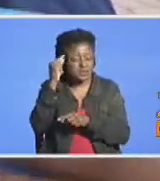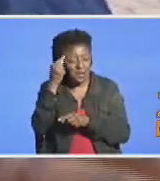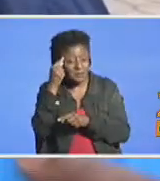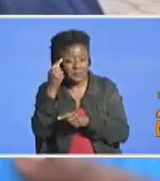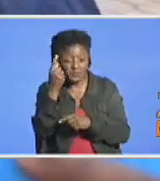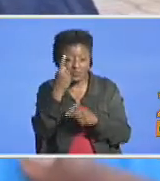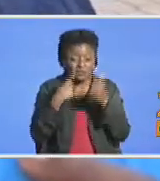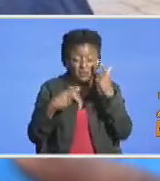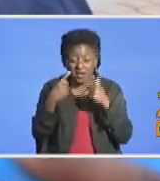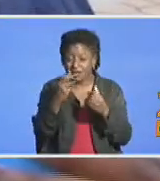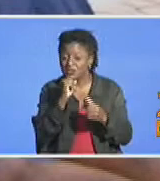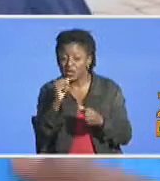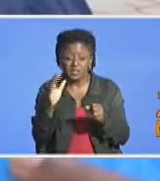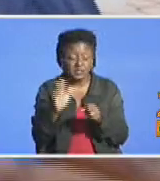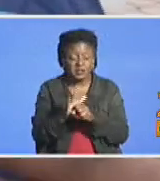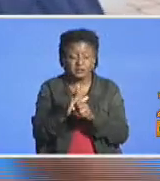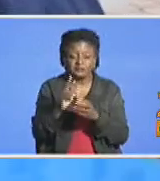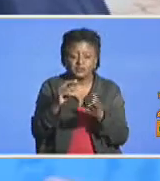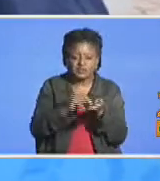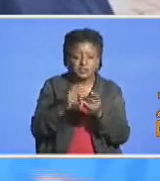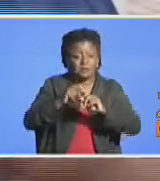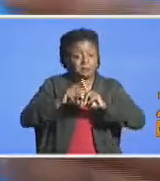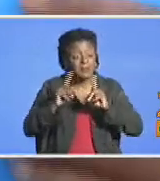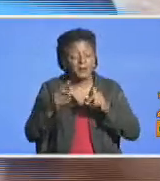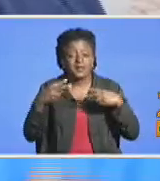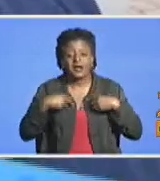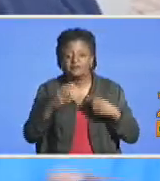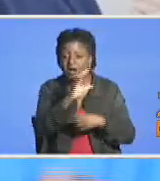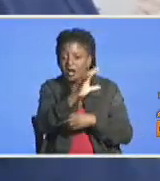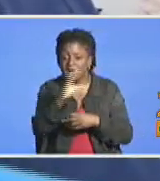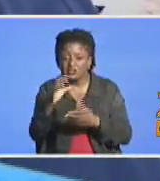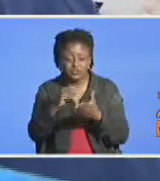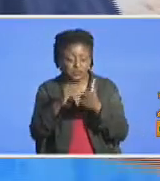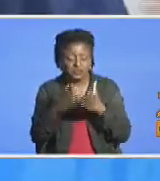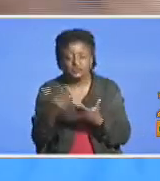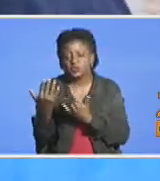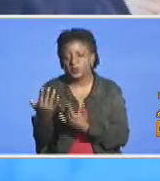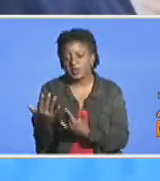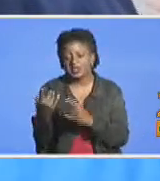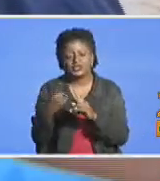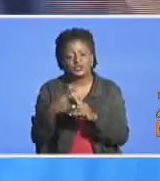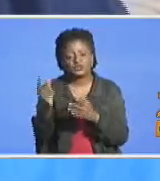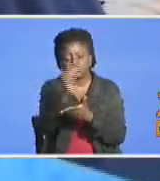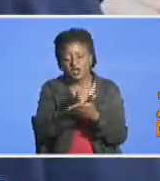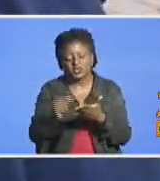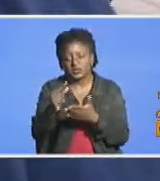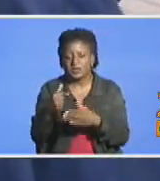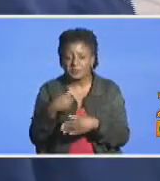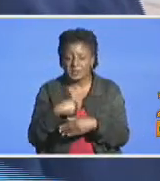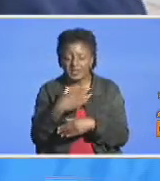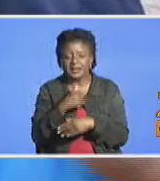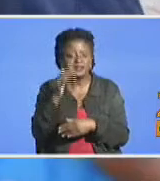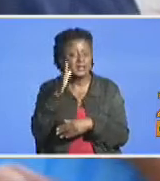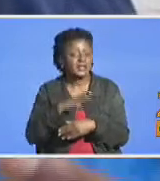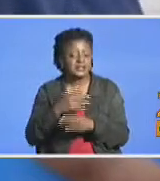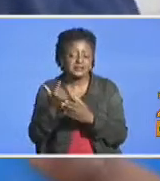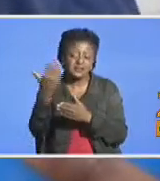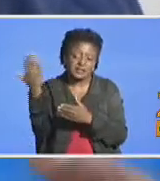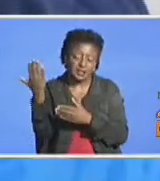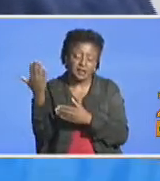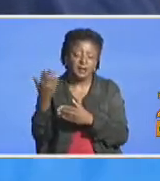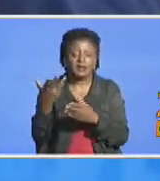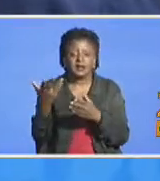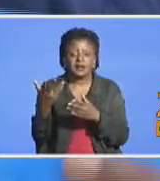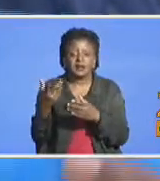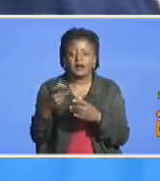students at the School of Nursing at the University of the Bahamas that are waiting to graduate. Personally, me and the ladies behind me, they've been held